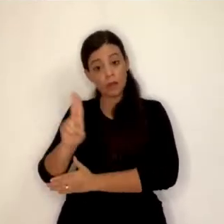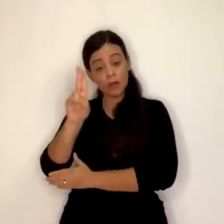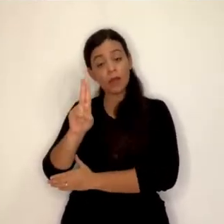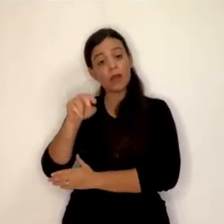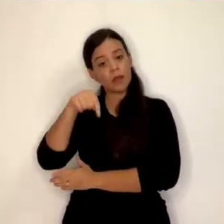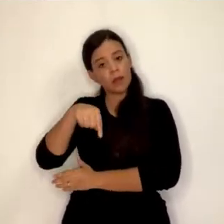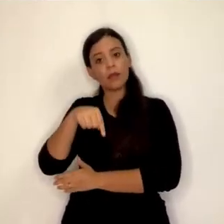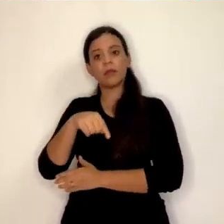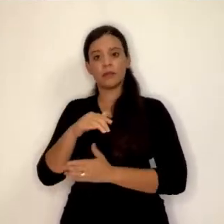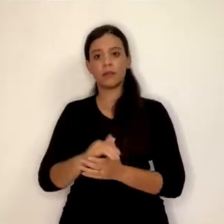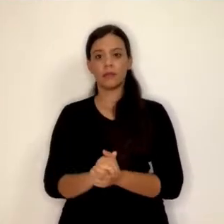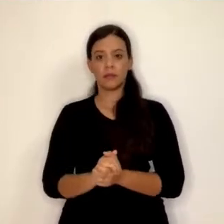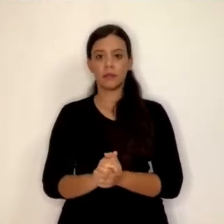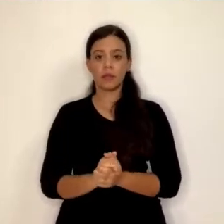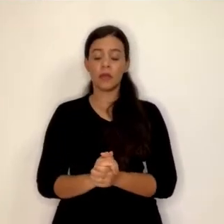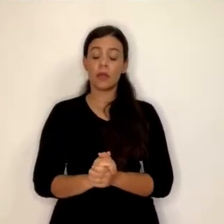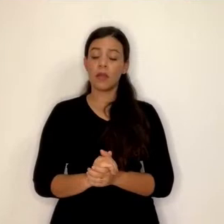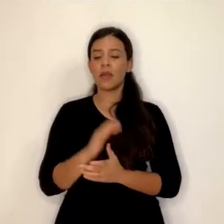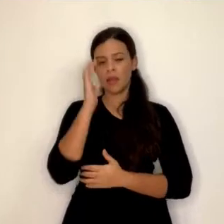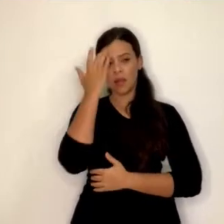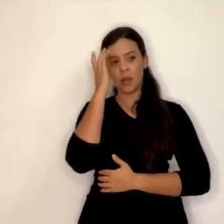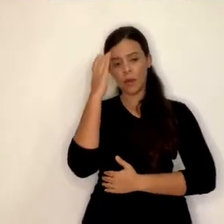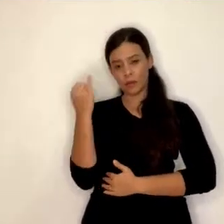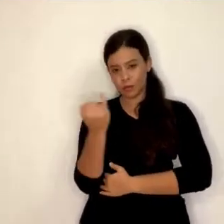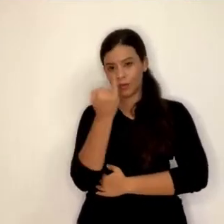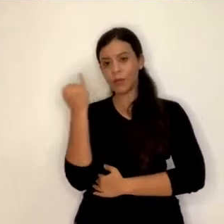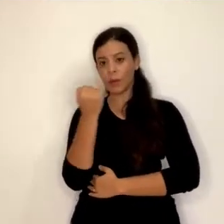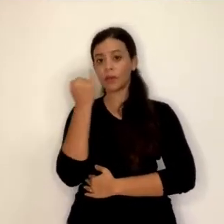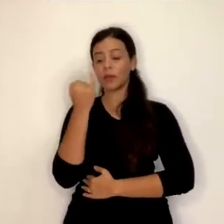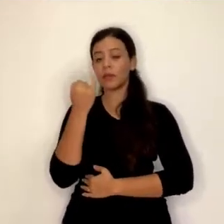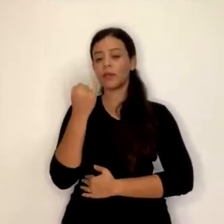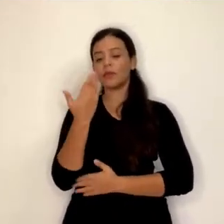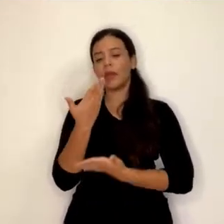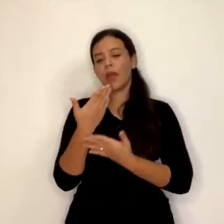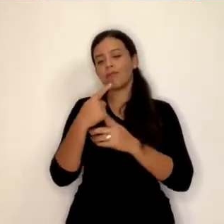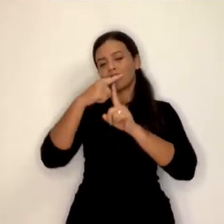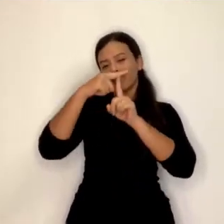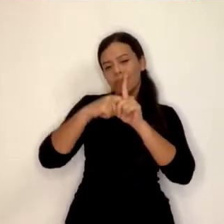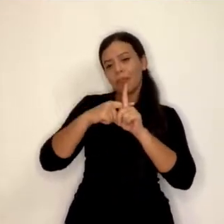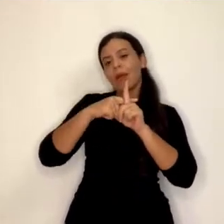Brazil. And since we were the last in the continent to